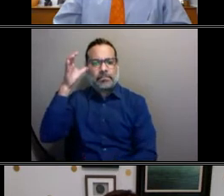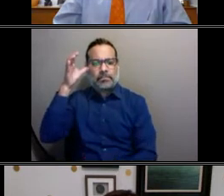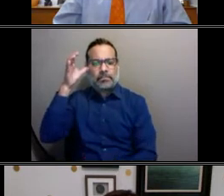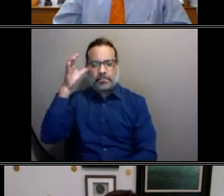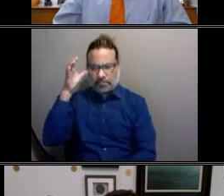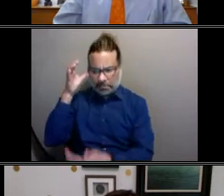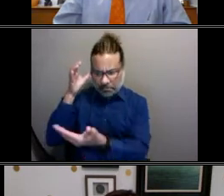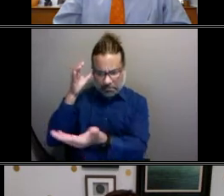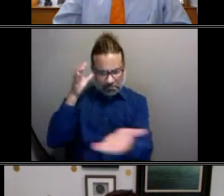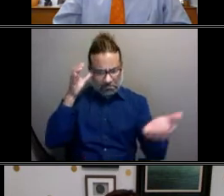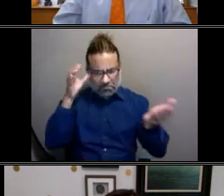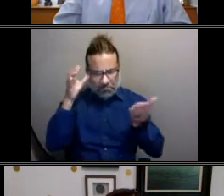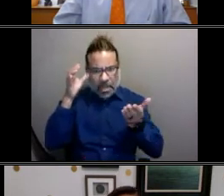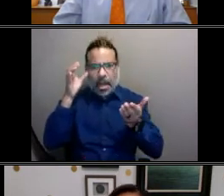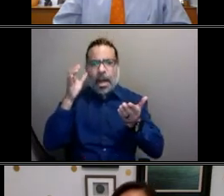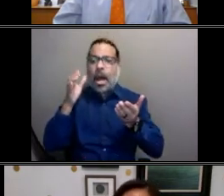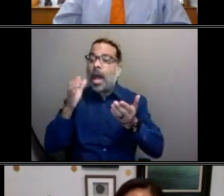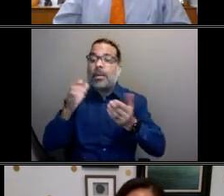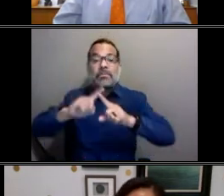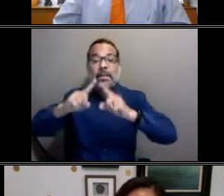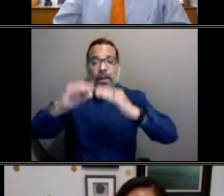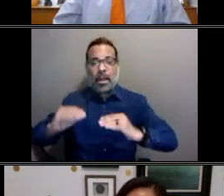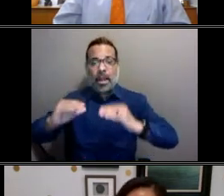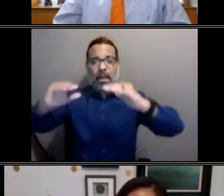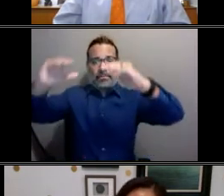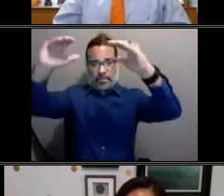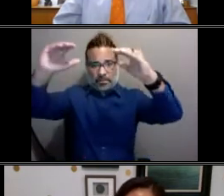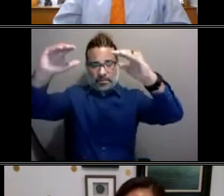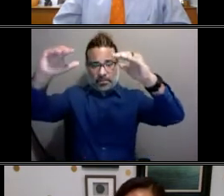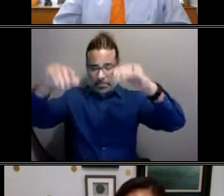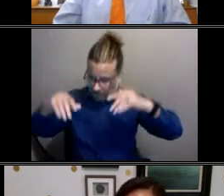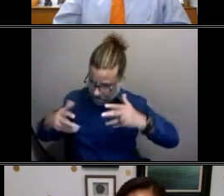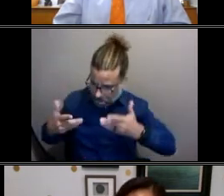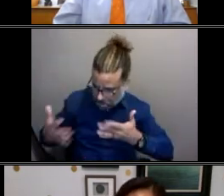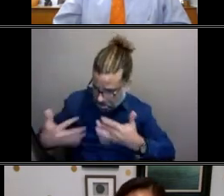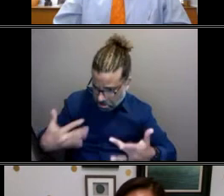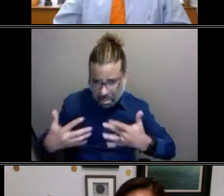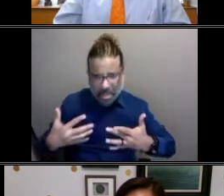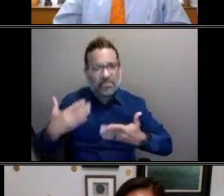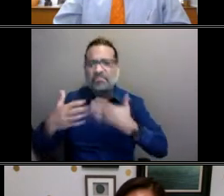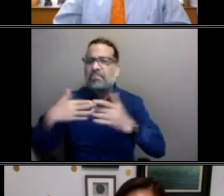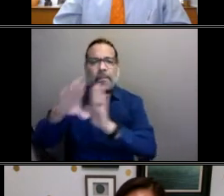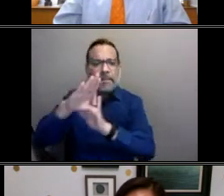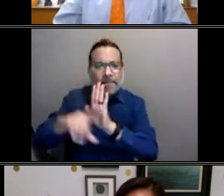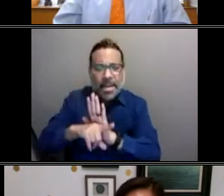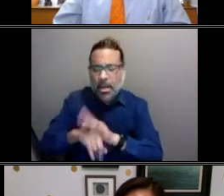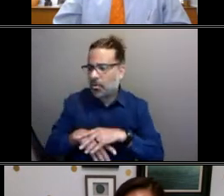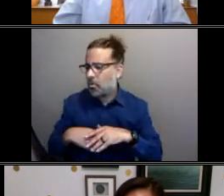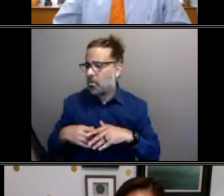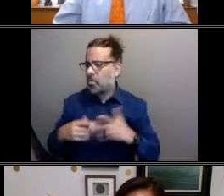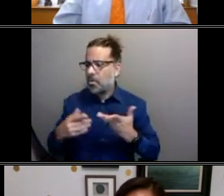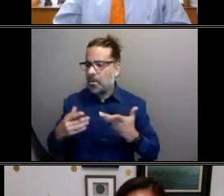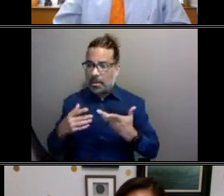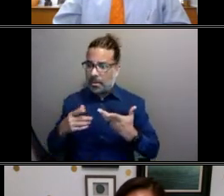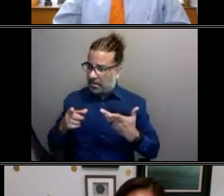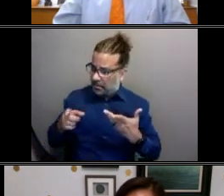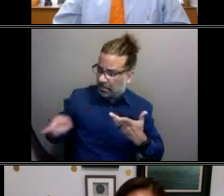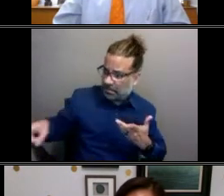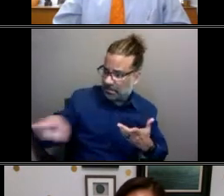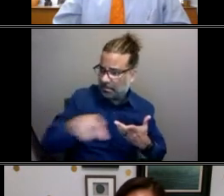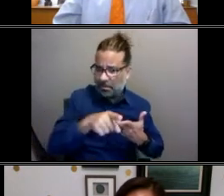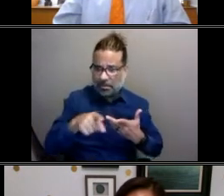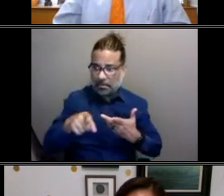our associates at all levels of the org chart, of all backgrounds, to ensure that they